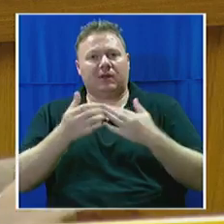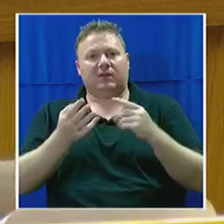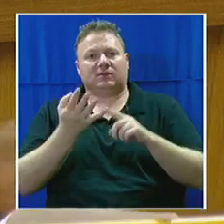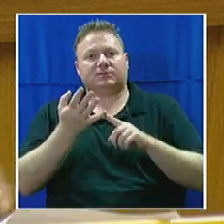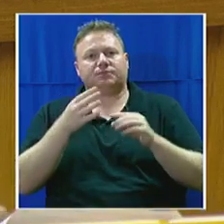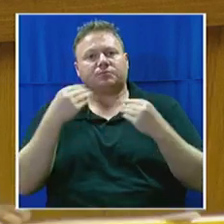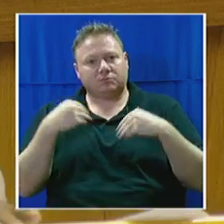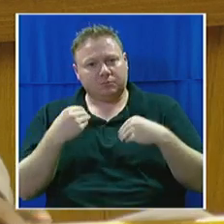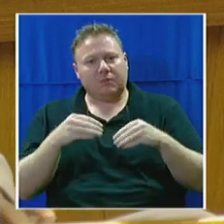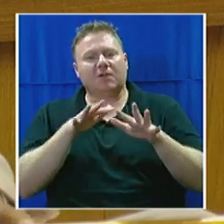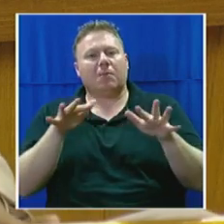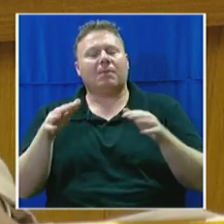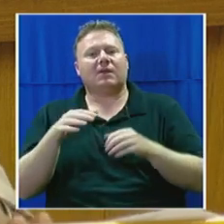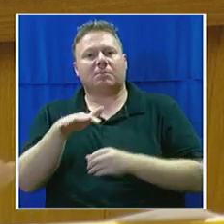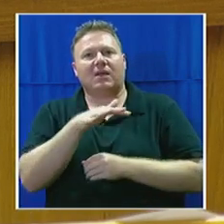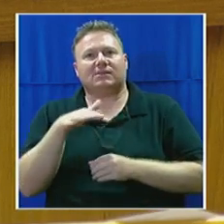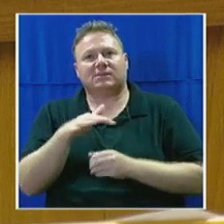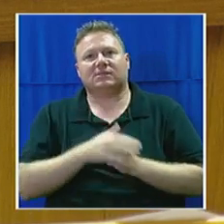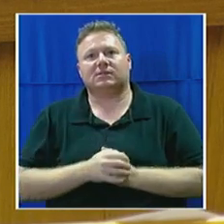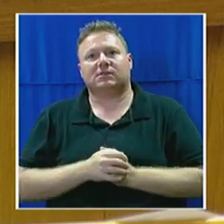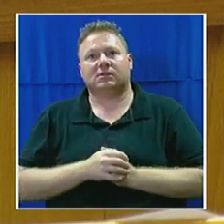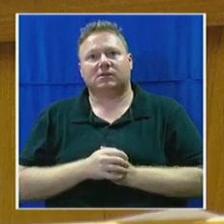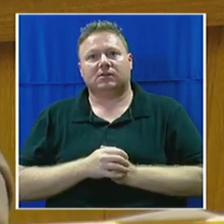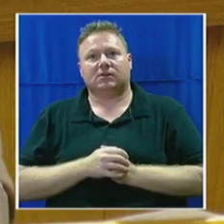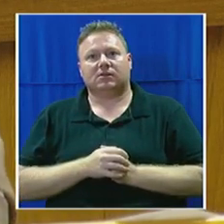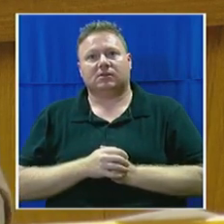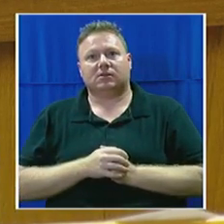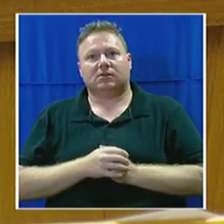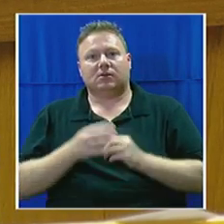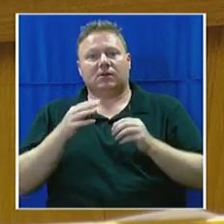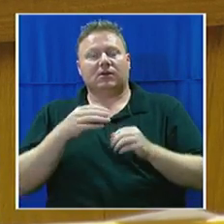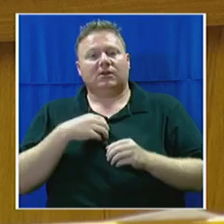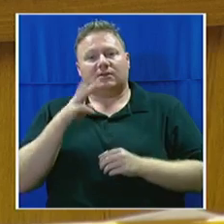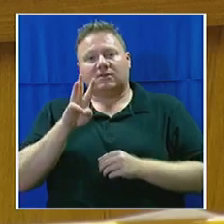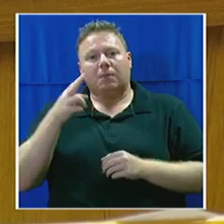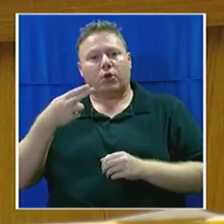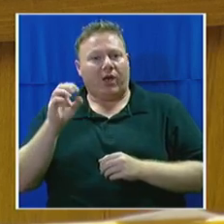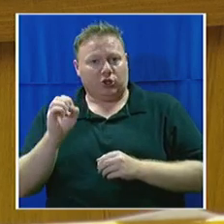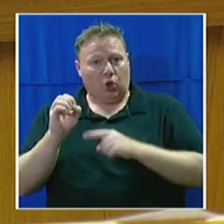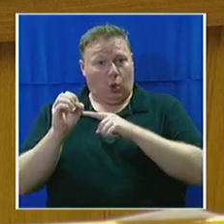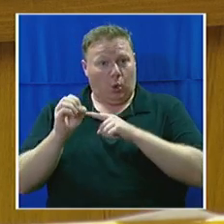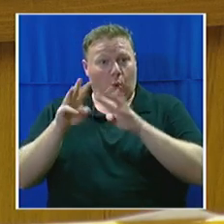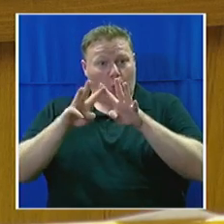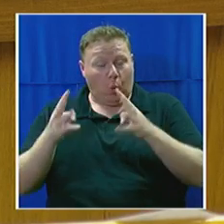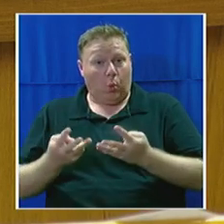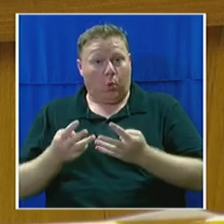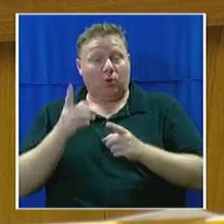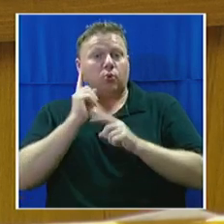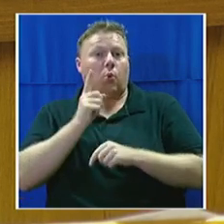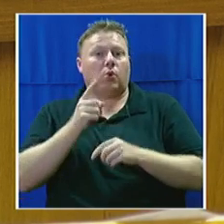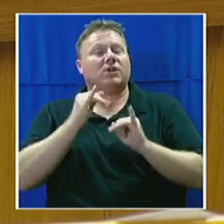public spaces? If we are taking the World Health Organization's global warning of pandemic